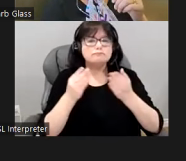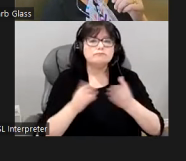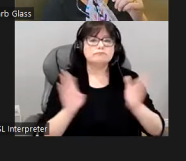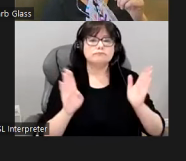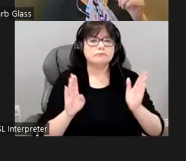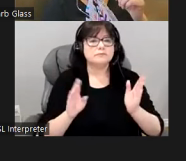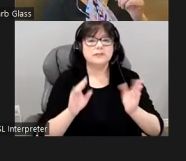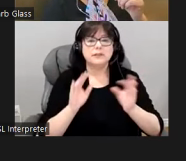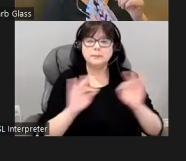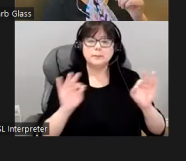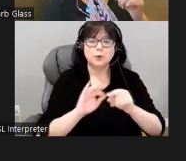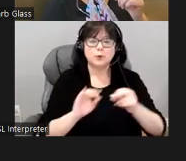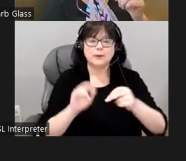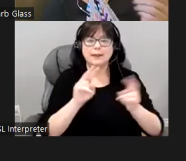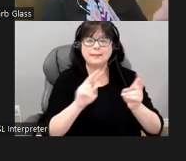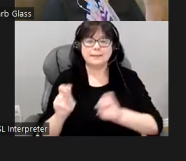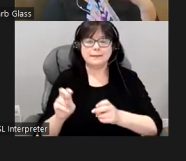3 themes.